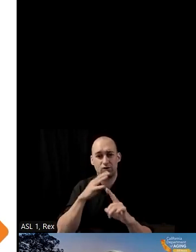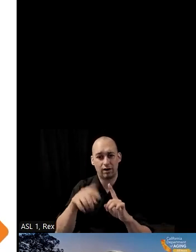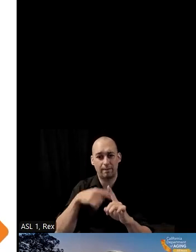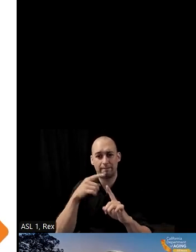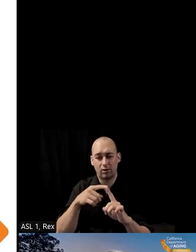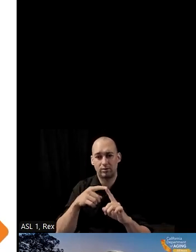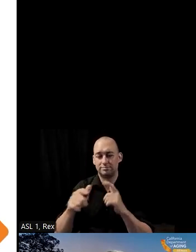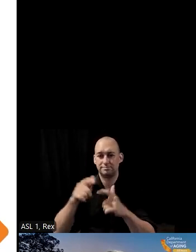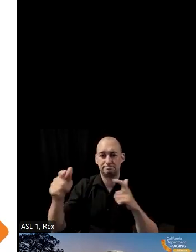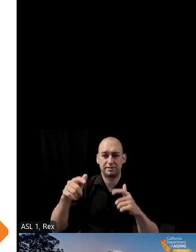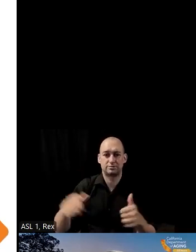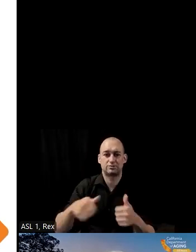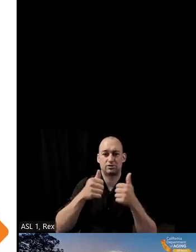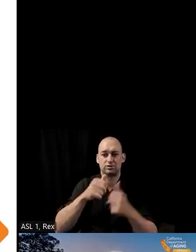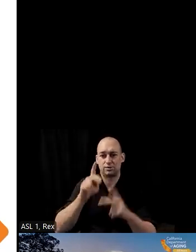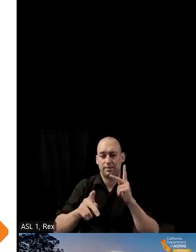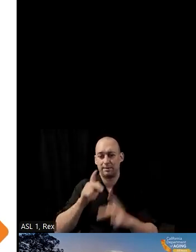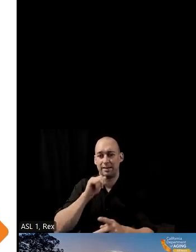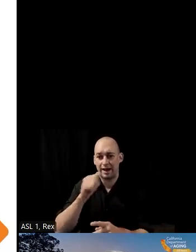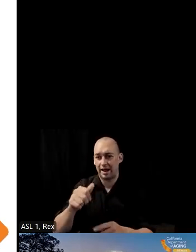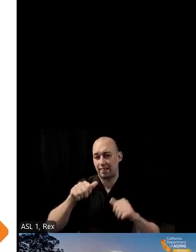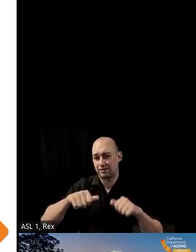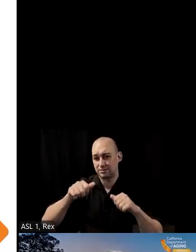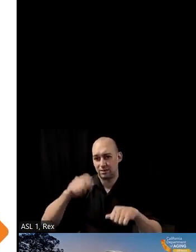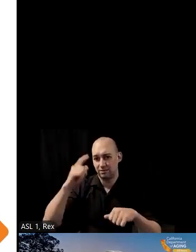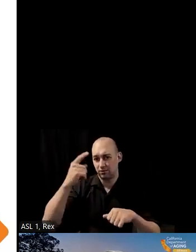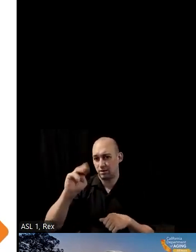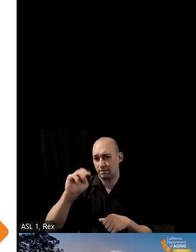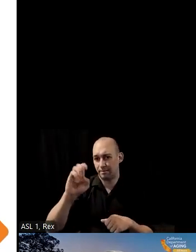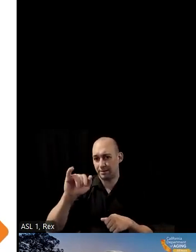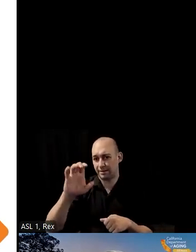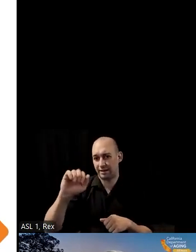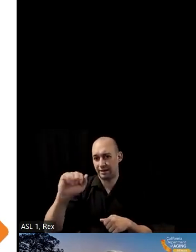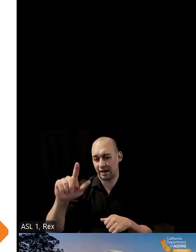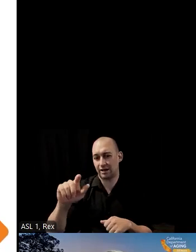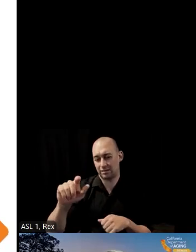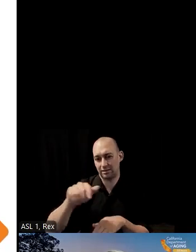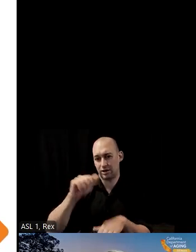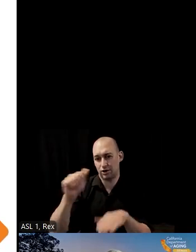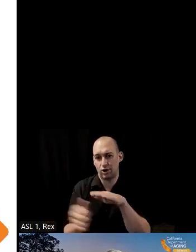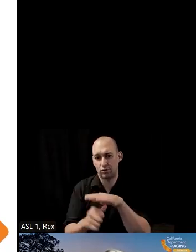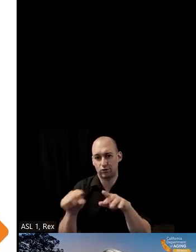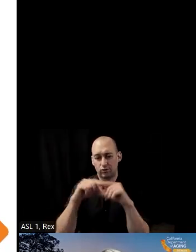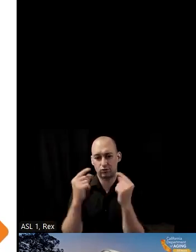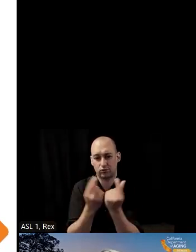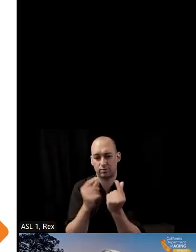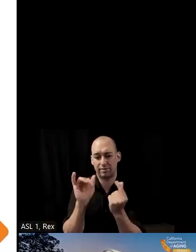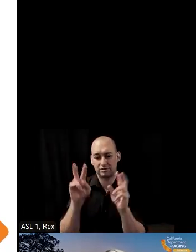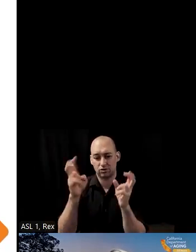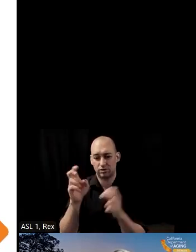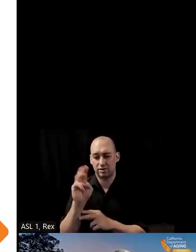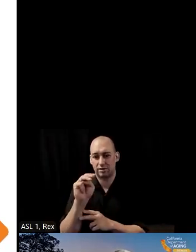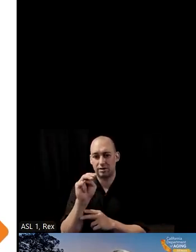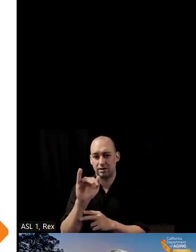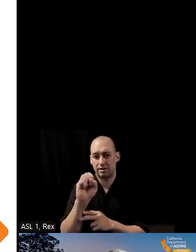tremendous challenge that people who are not eligible for Medi-Cal and fall in that group of people, which is often called the missing middle